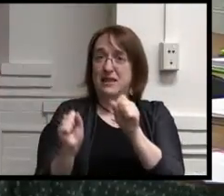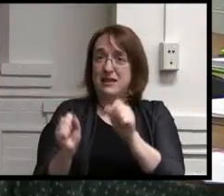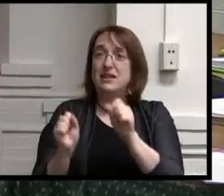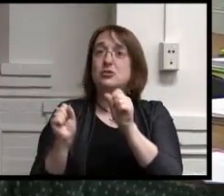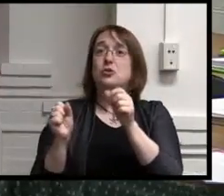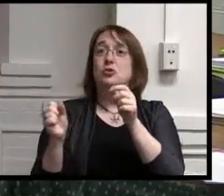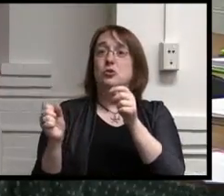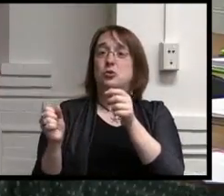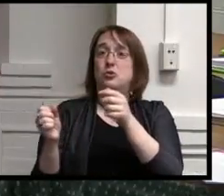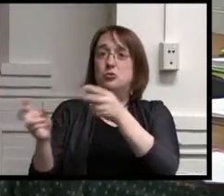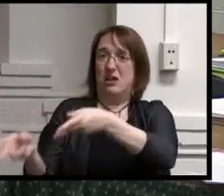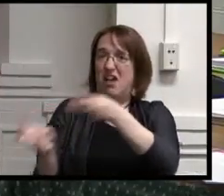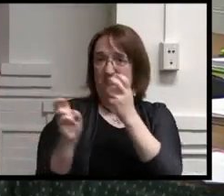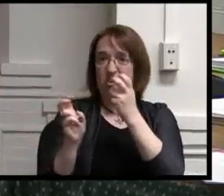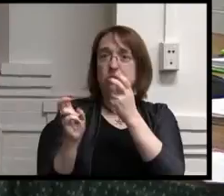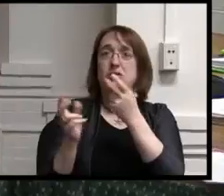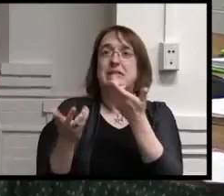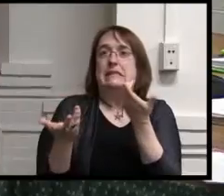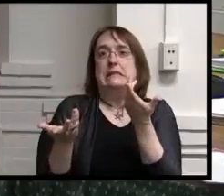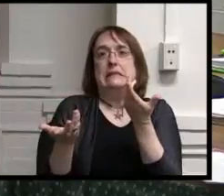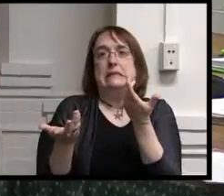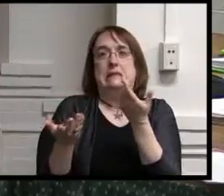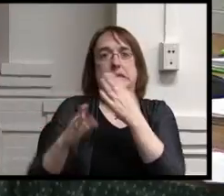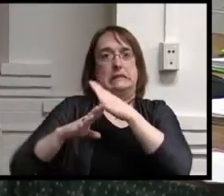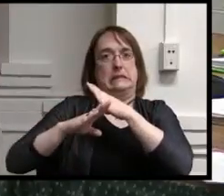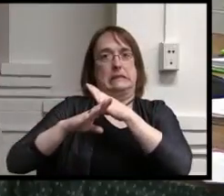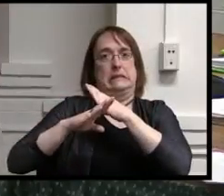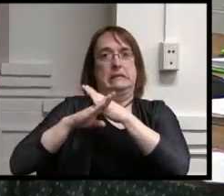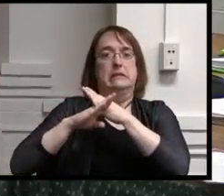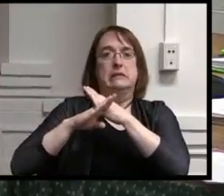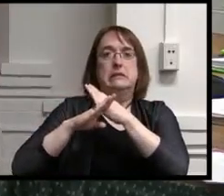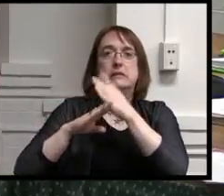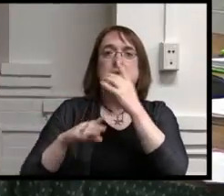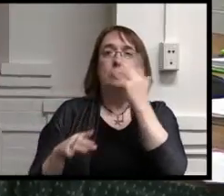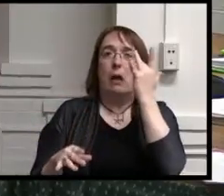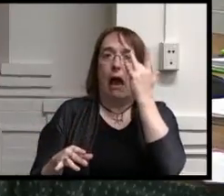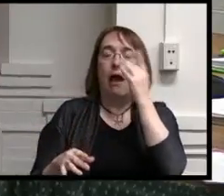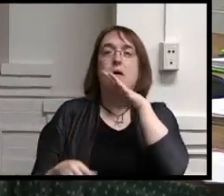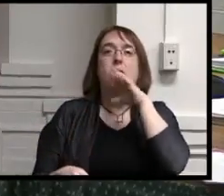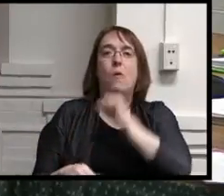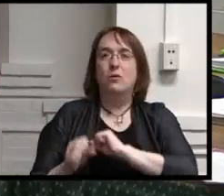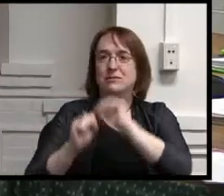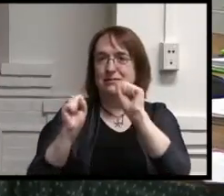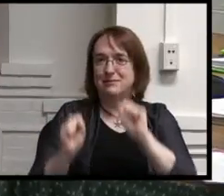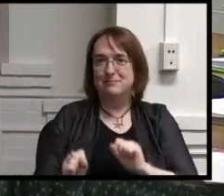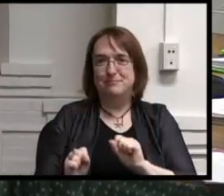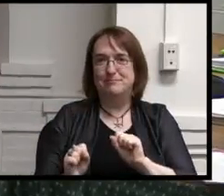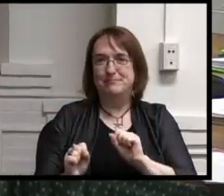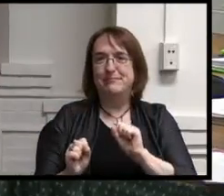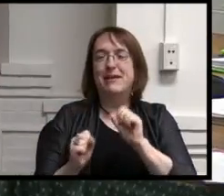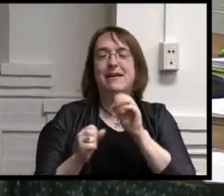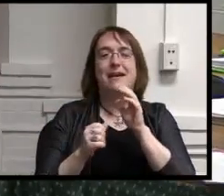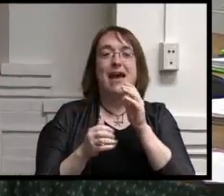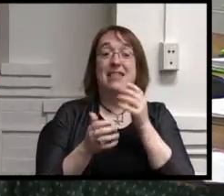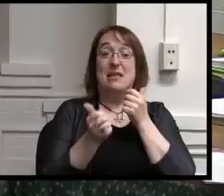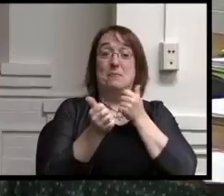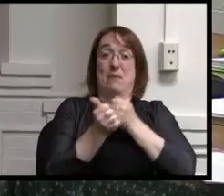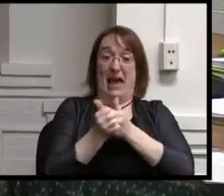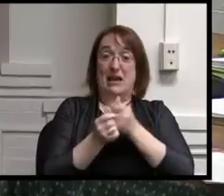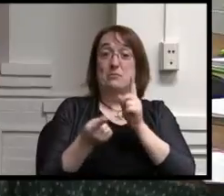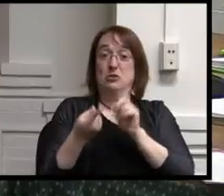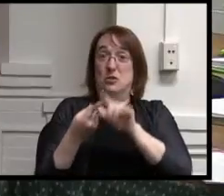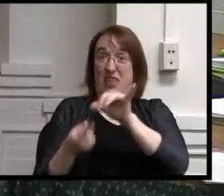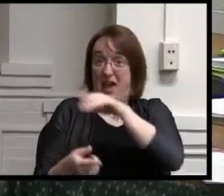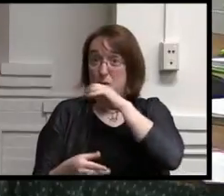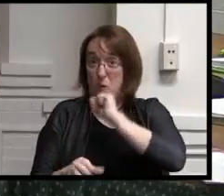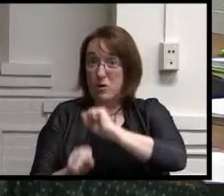lose data is significantly inhibited by the fact that we have these old systems, and in some cases the backup systems